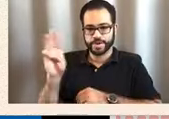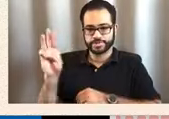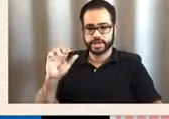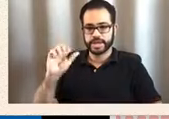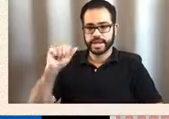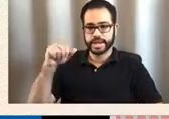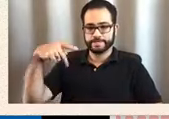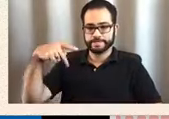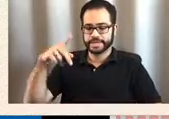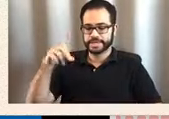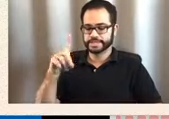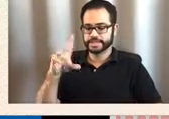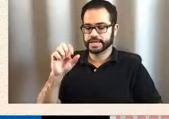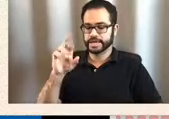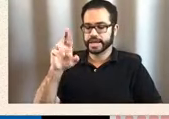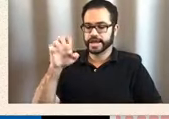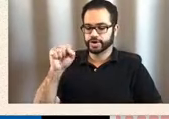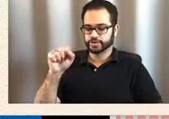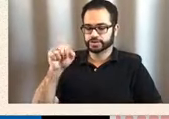apdcares.org,